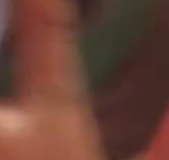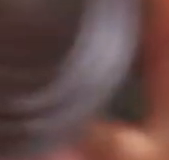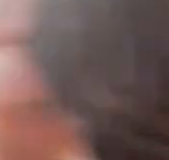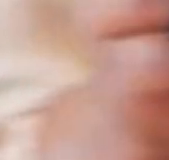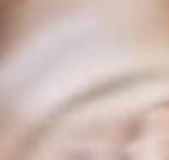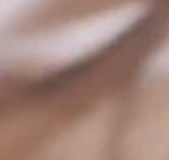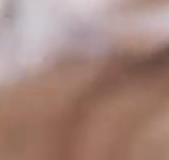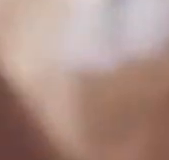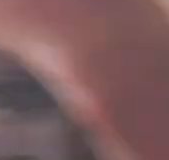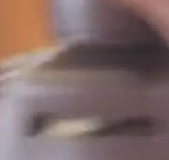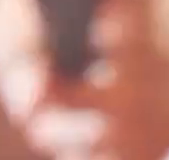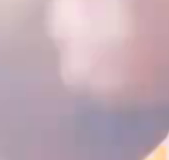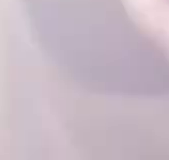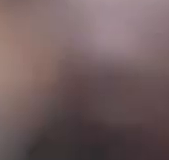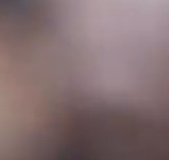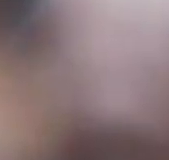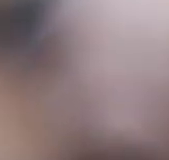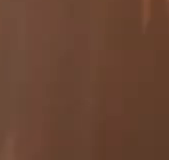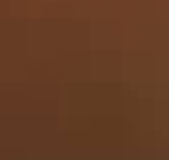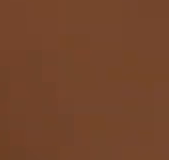2020.